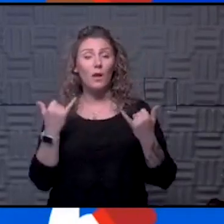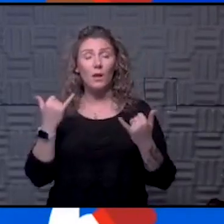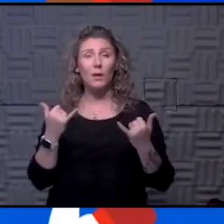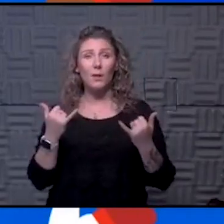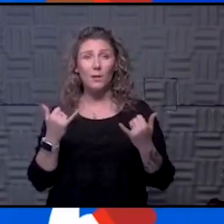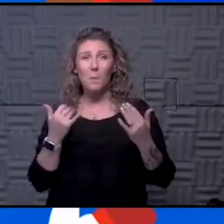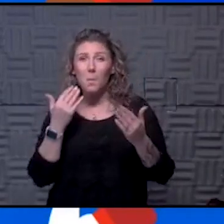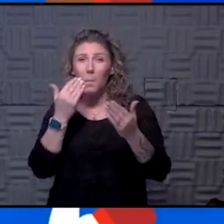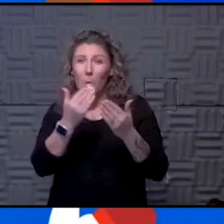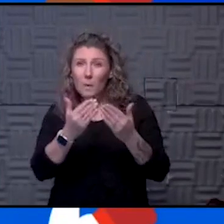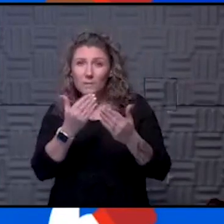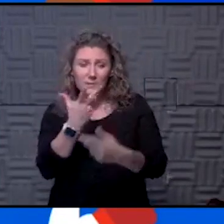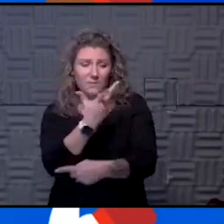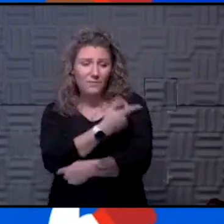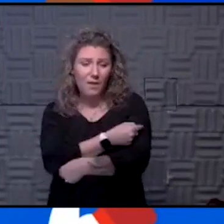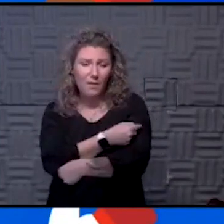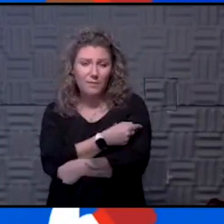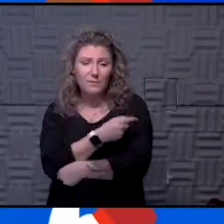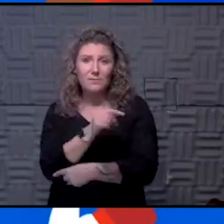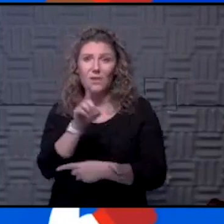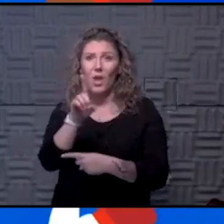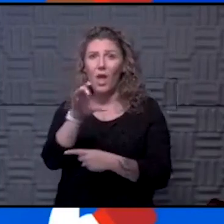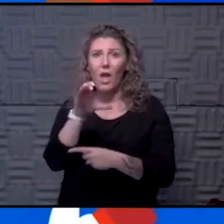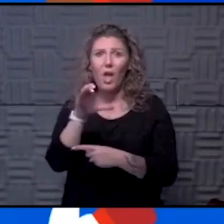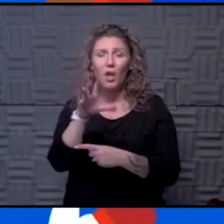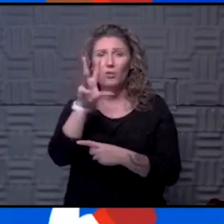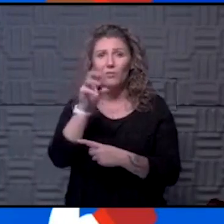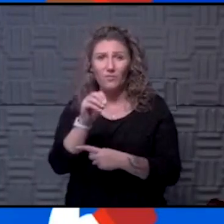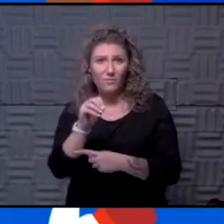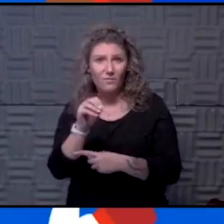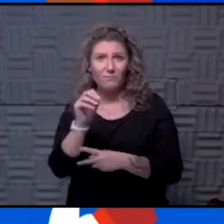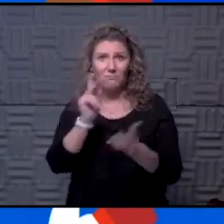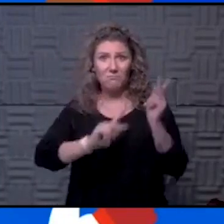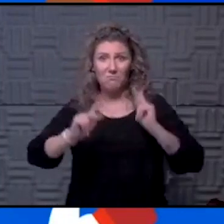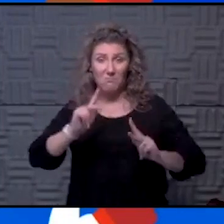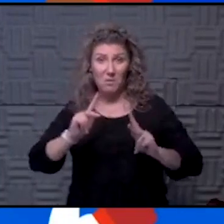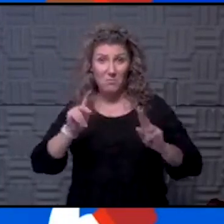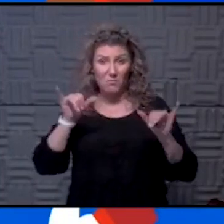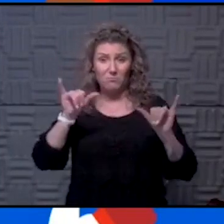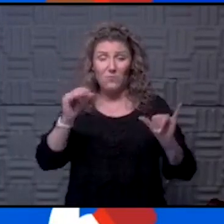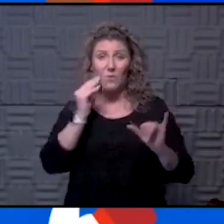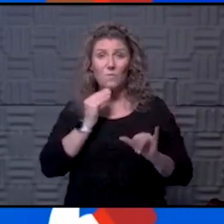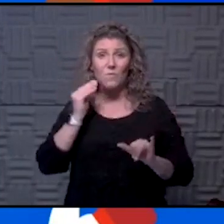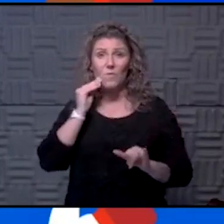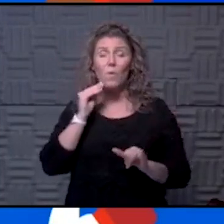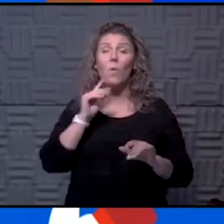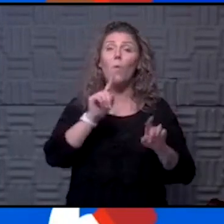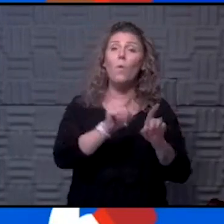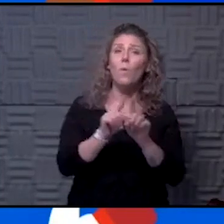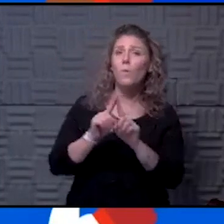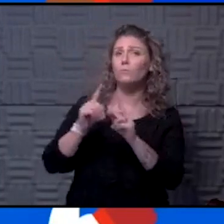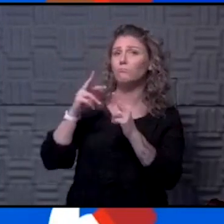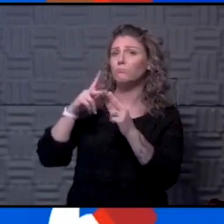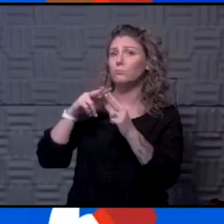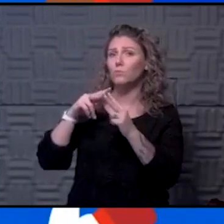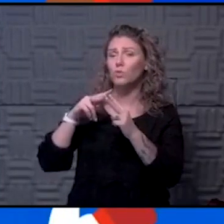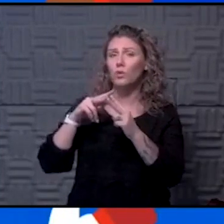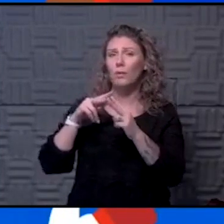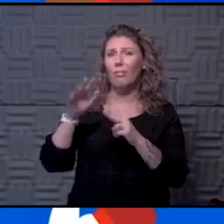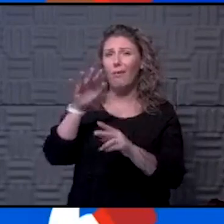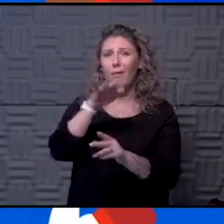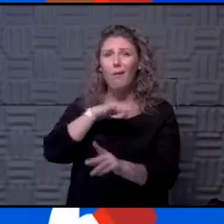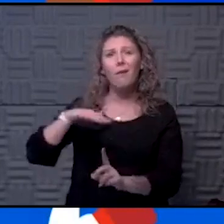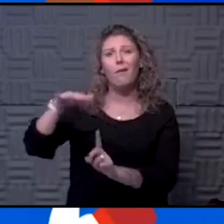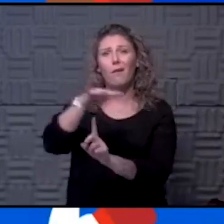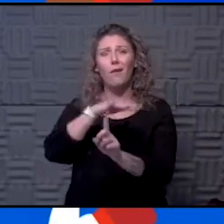close to vaccinating 150 persons in their homes, and also partnered with the Area Agency